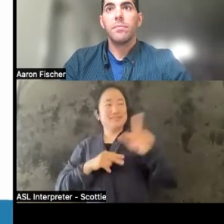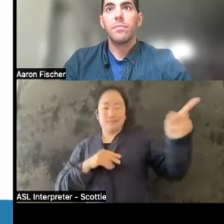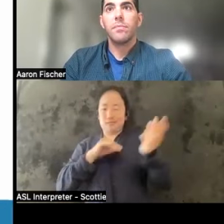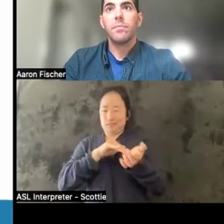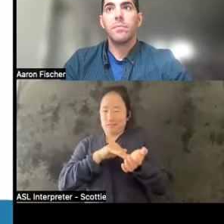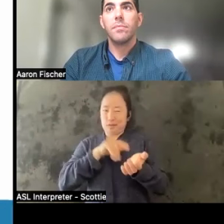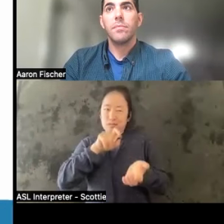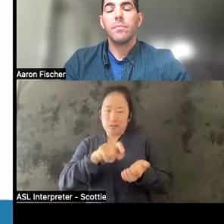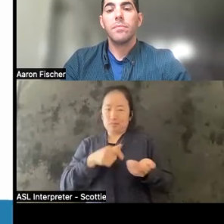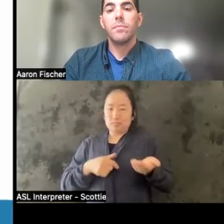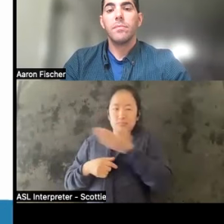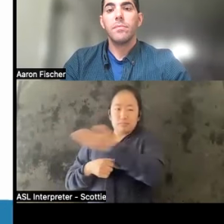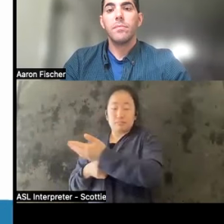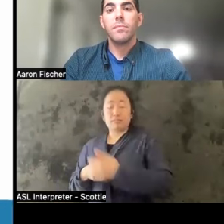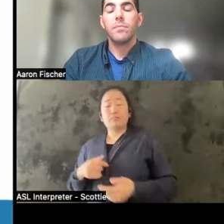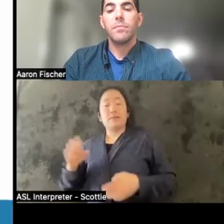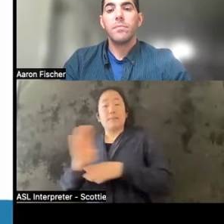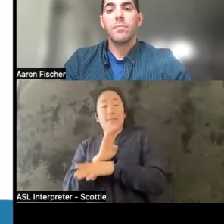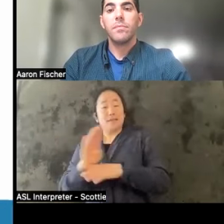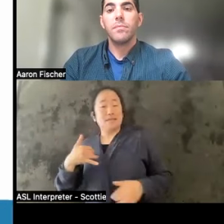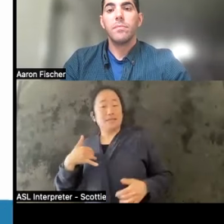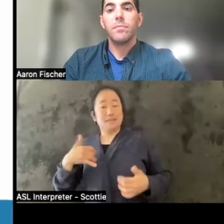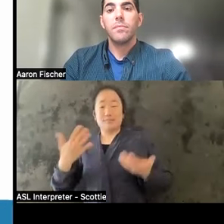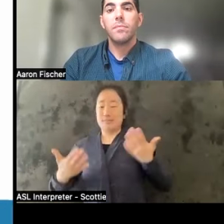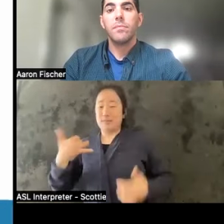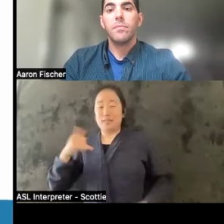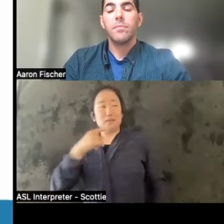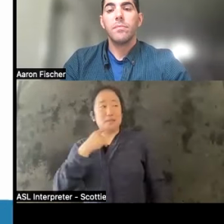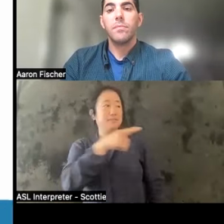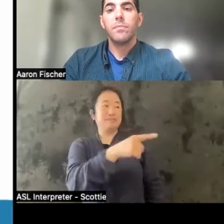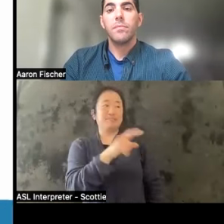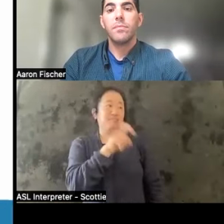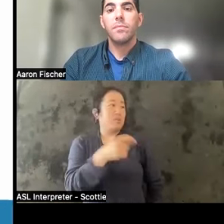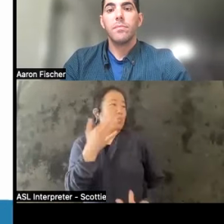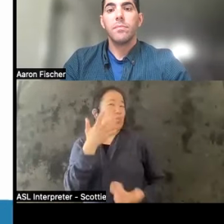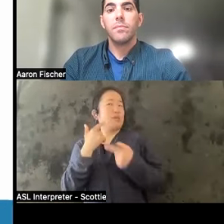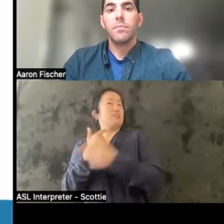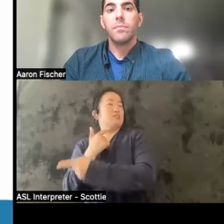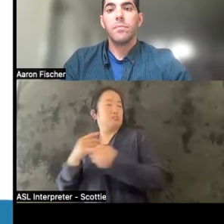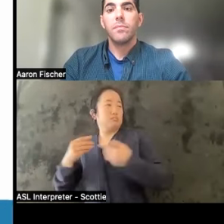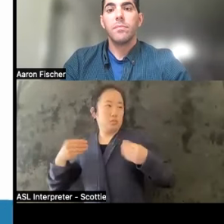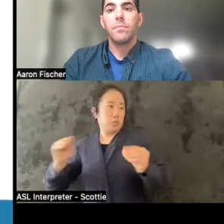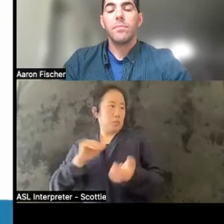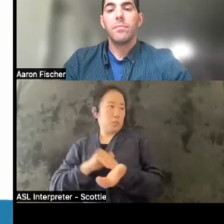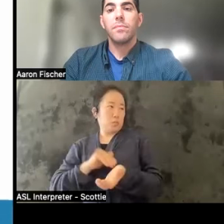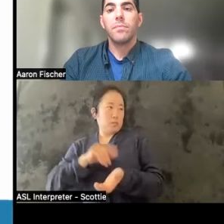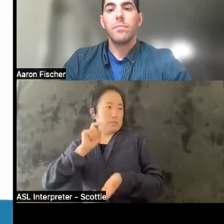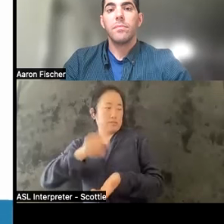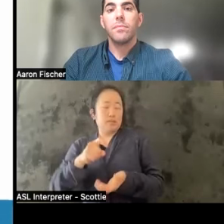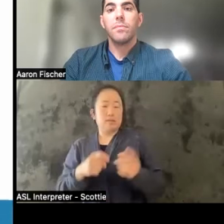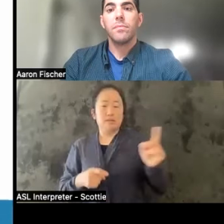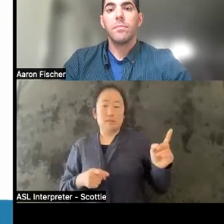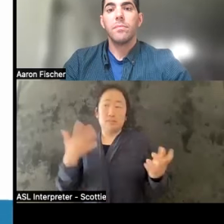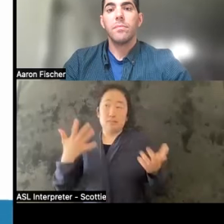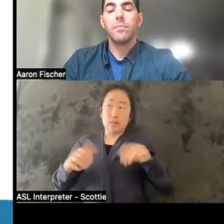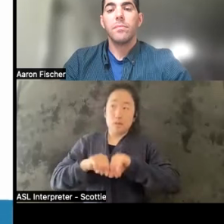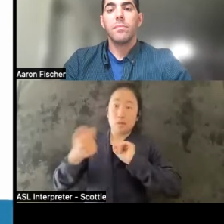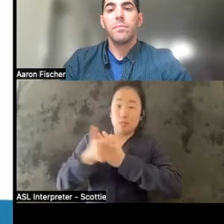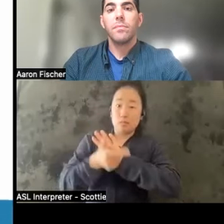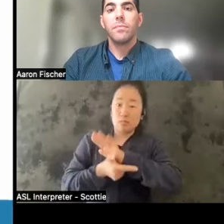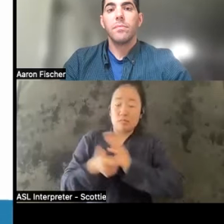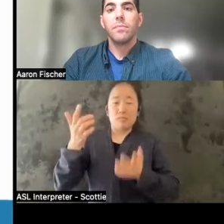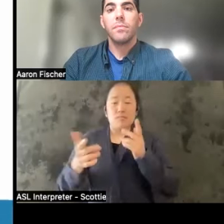may still say, we're going to make you wait. That may be a violation of law, but she's trying to sort of